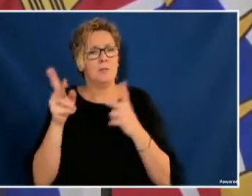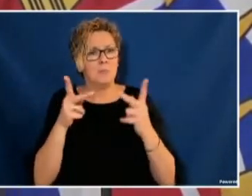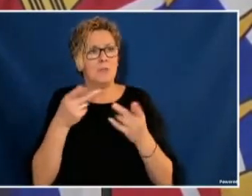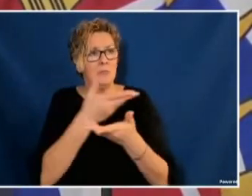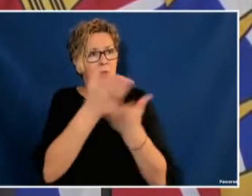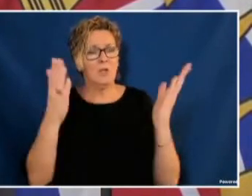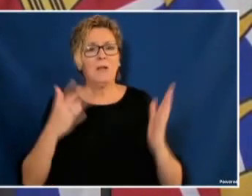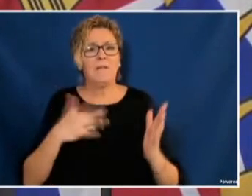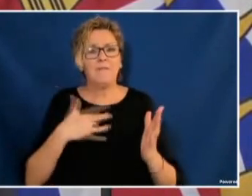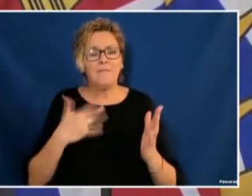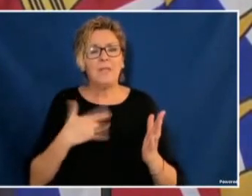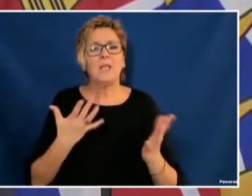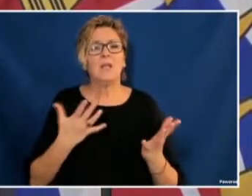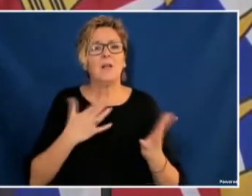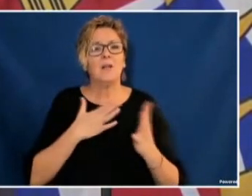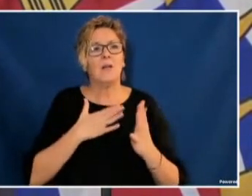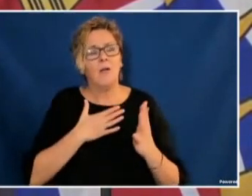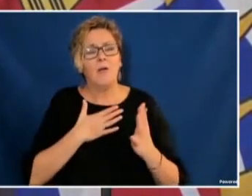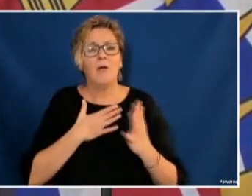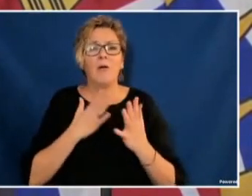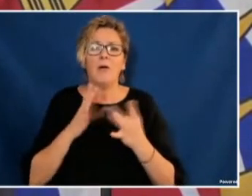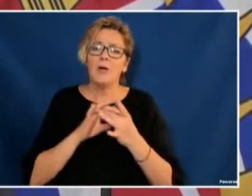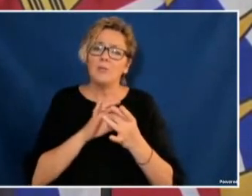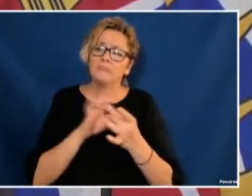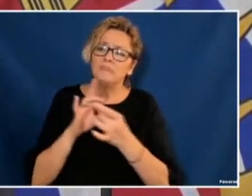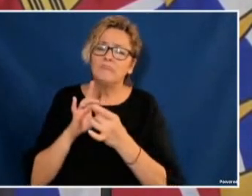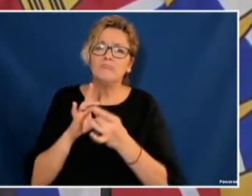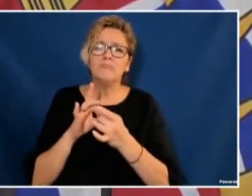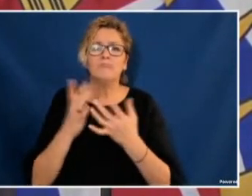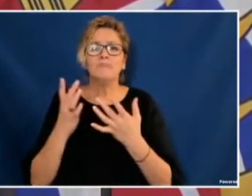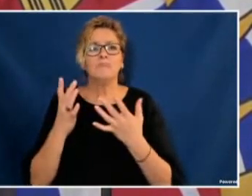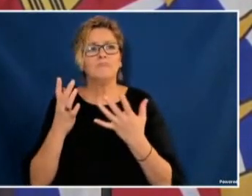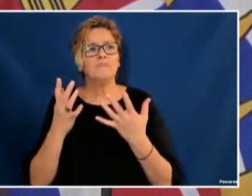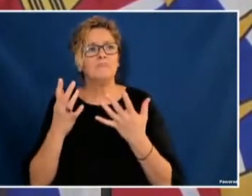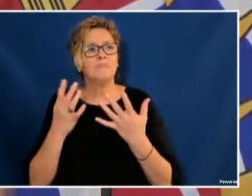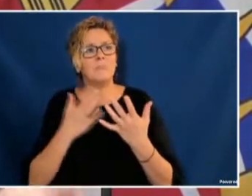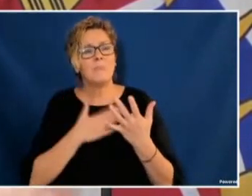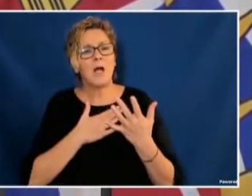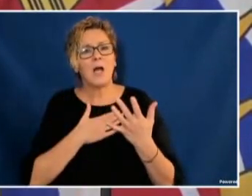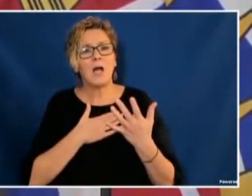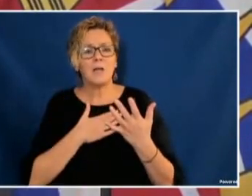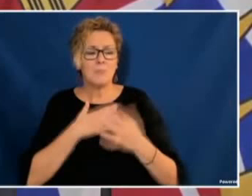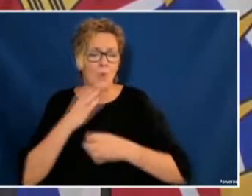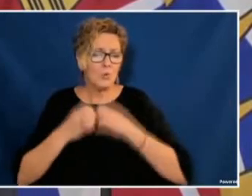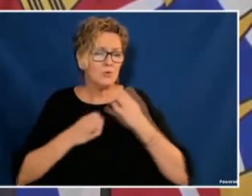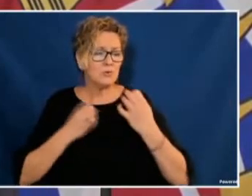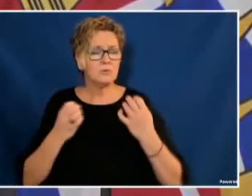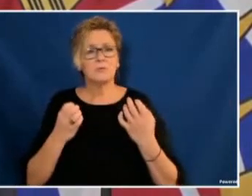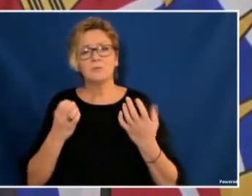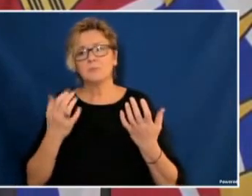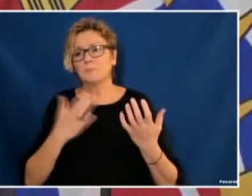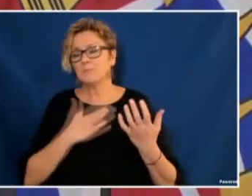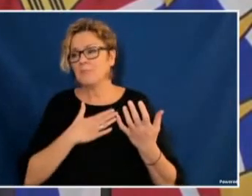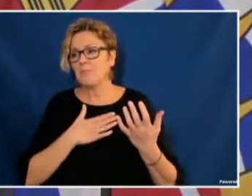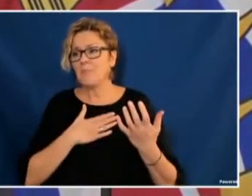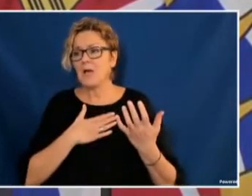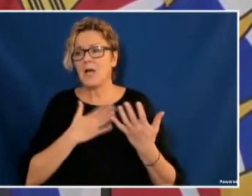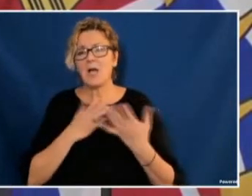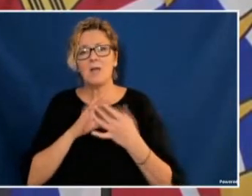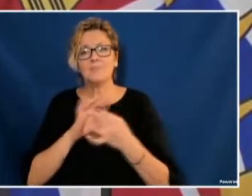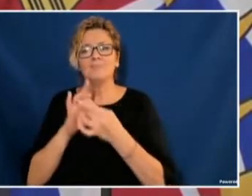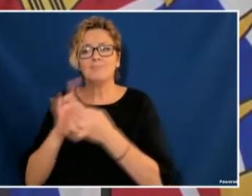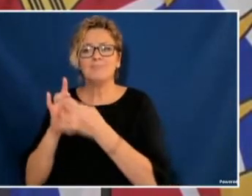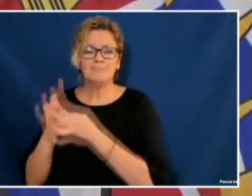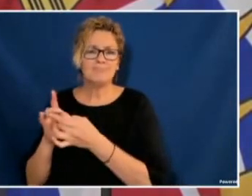we may not be aware of, so that can be out there ahead of time. It can be out there before notifications are put out there,